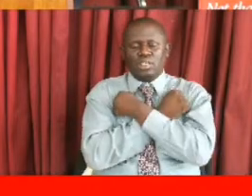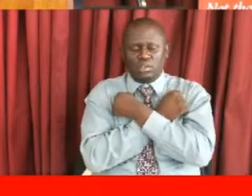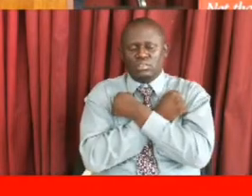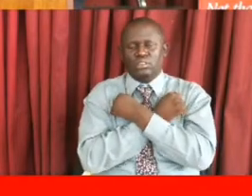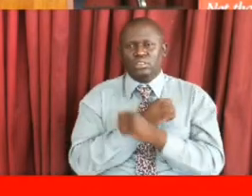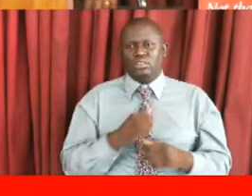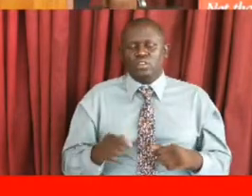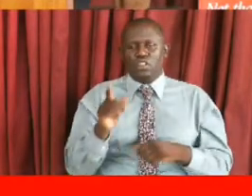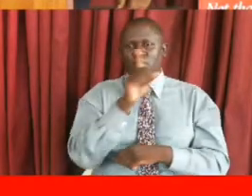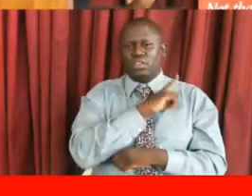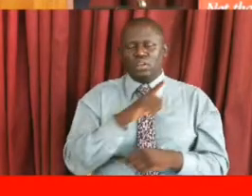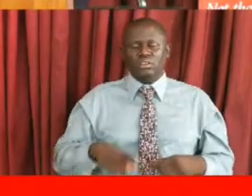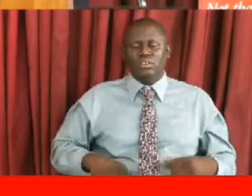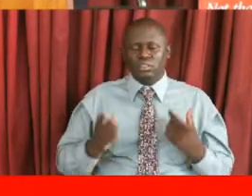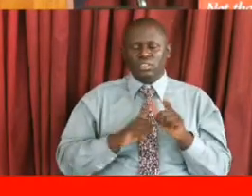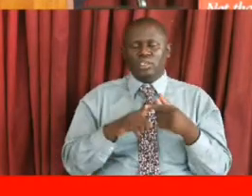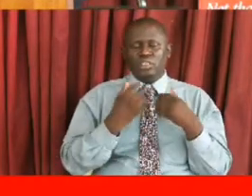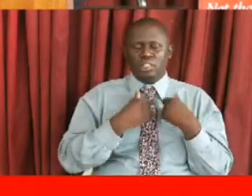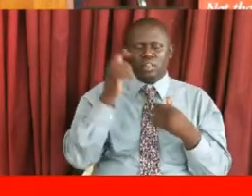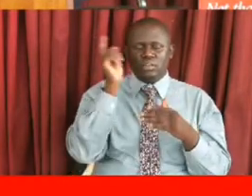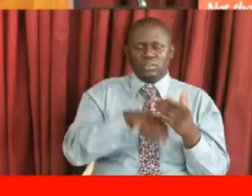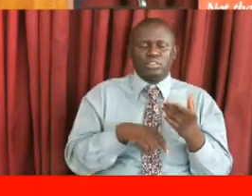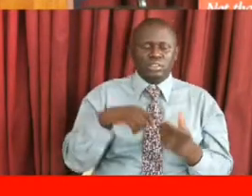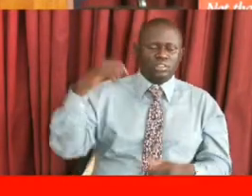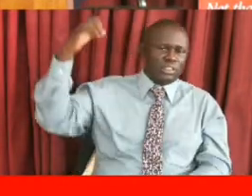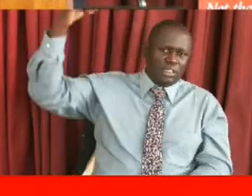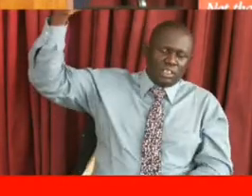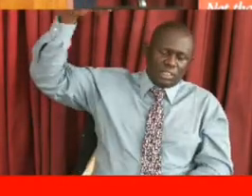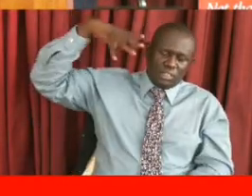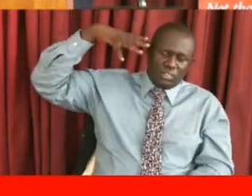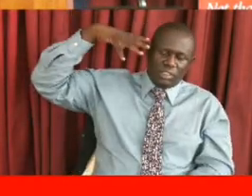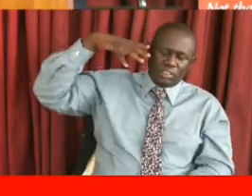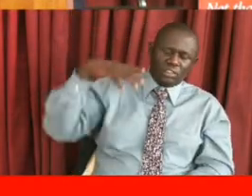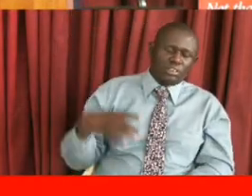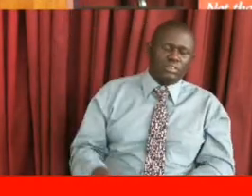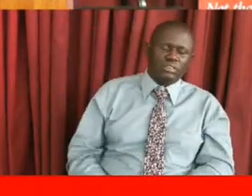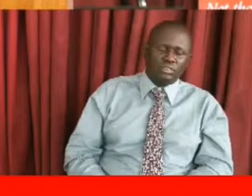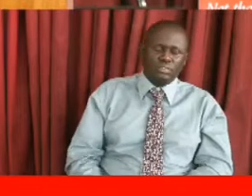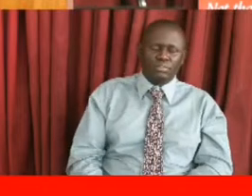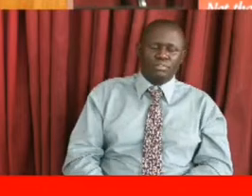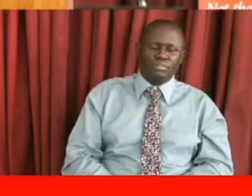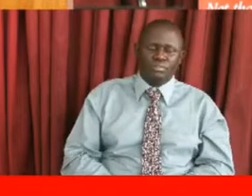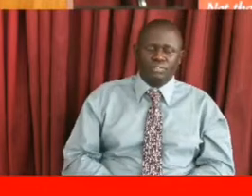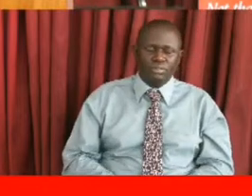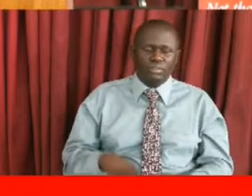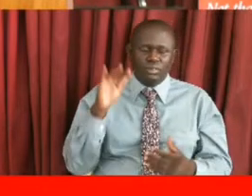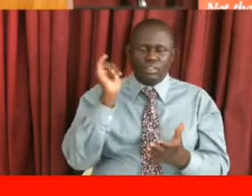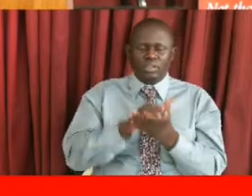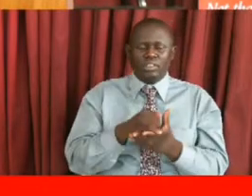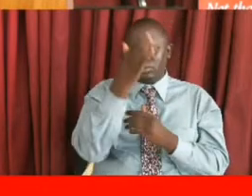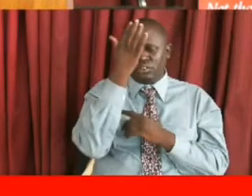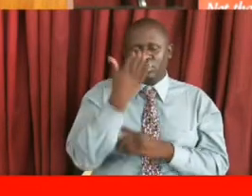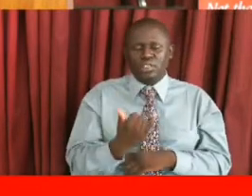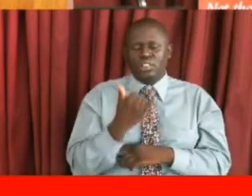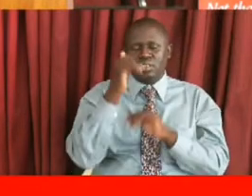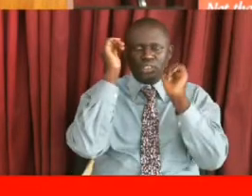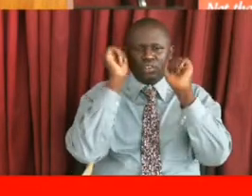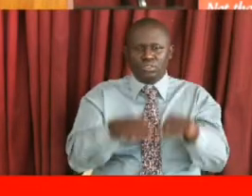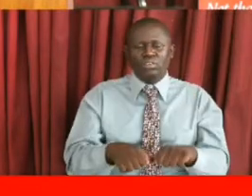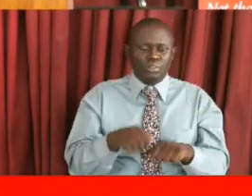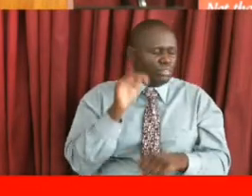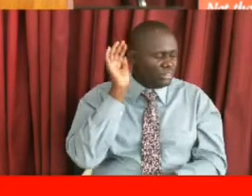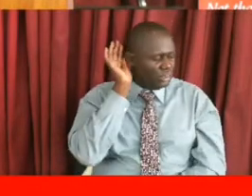the and he had revelation that's why he could have the ability to listen to 400